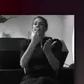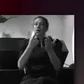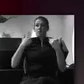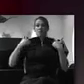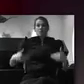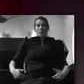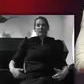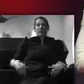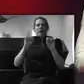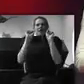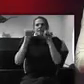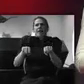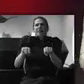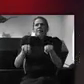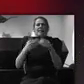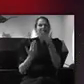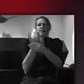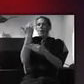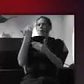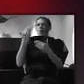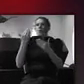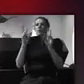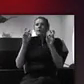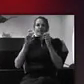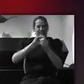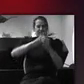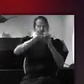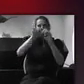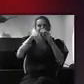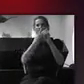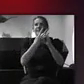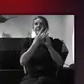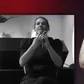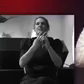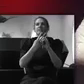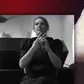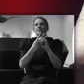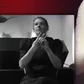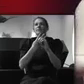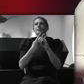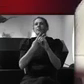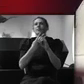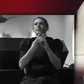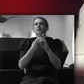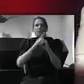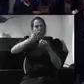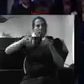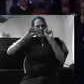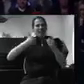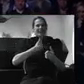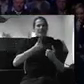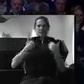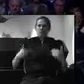better glycoforms if we supply the body these sugars by means of food or food supplements.